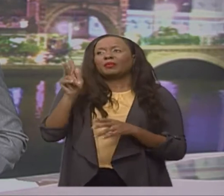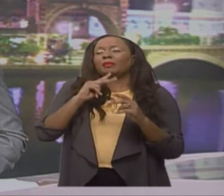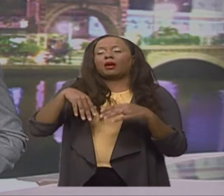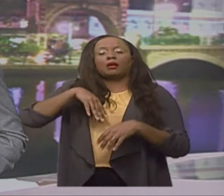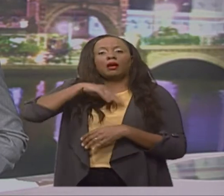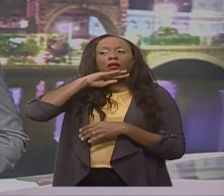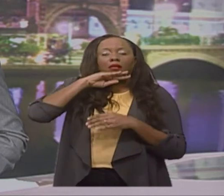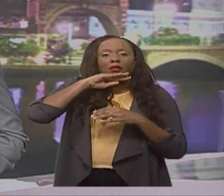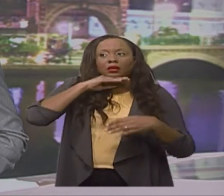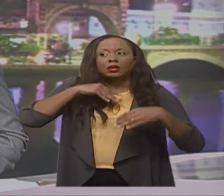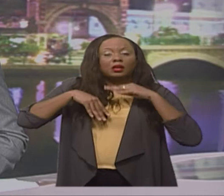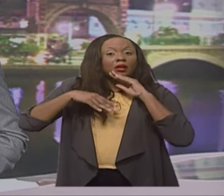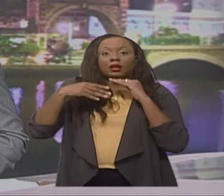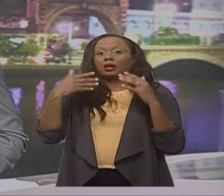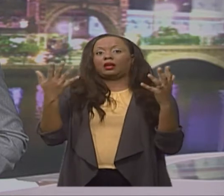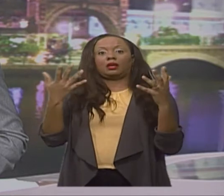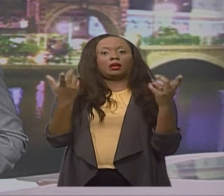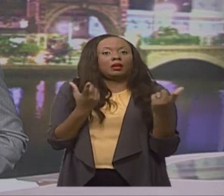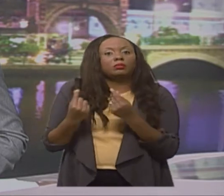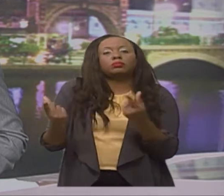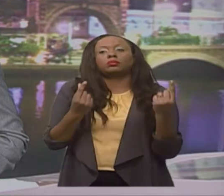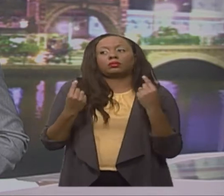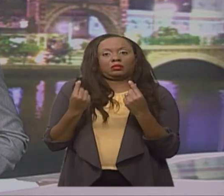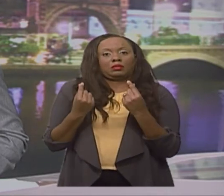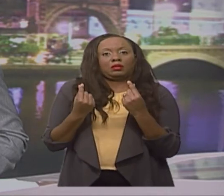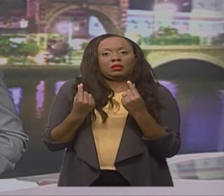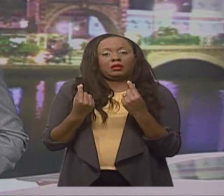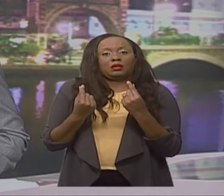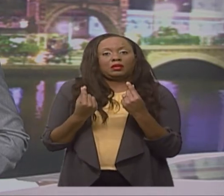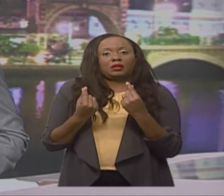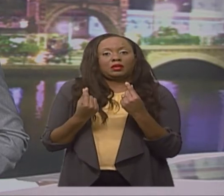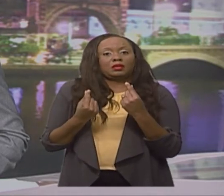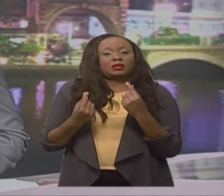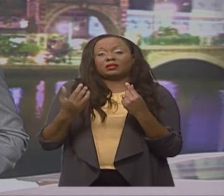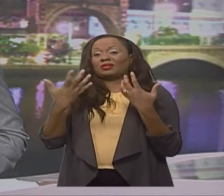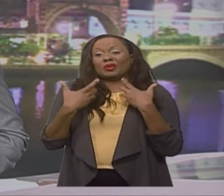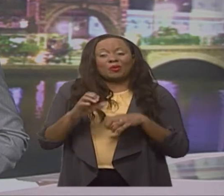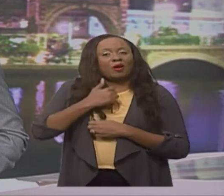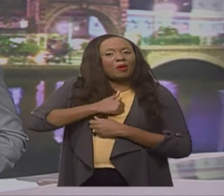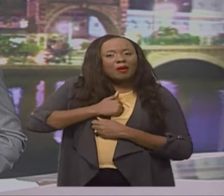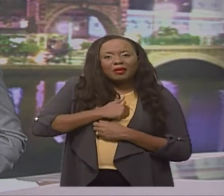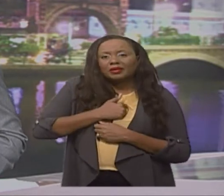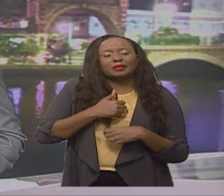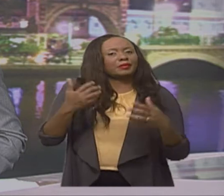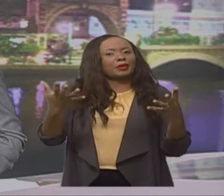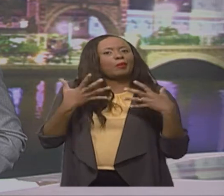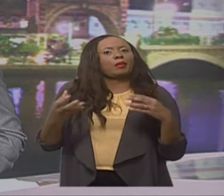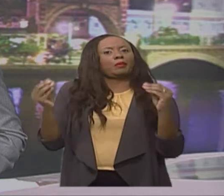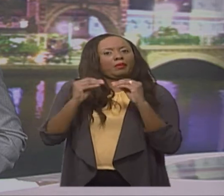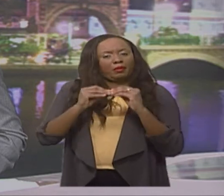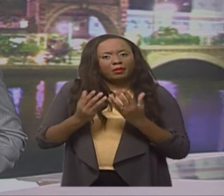of their frustration with what has now become a national crisis and public health concern, and they're beyond the point of accepting